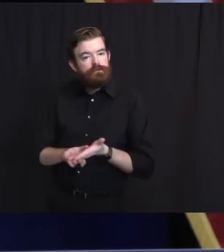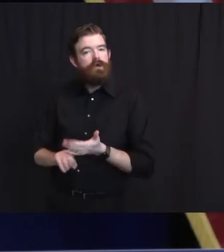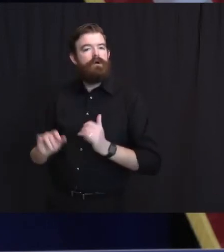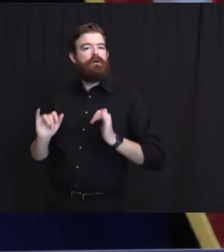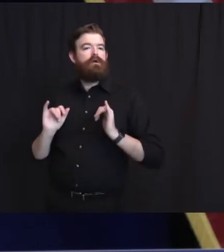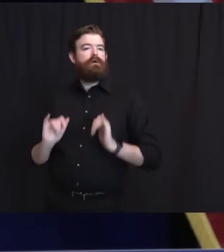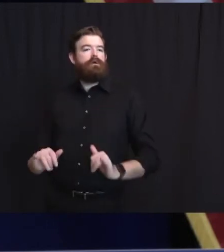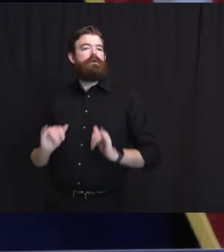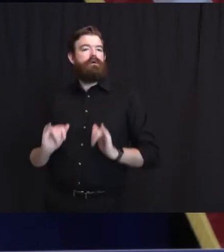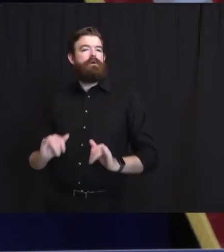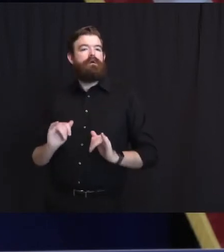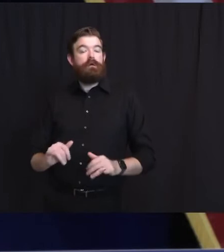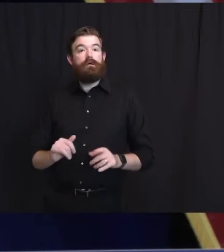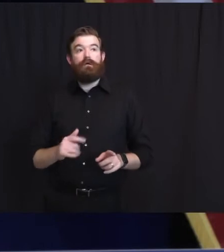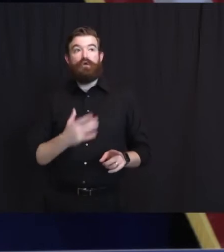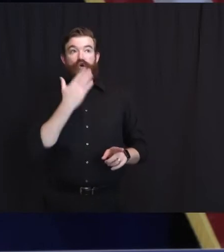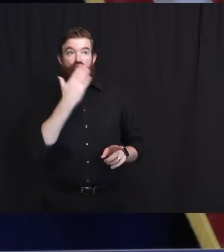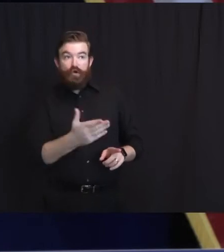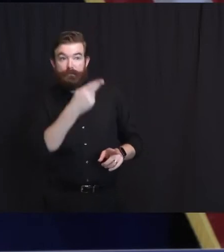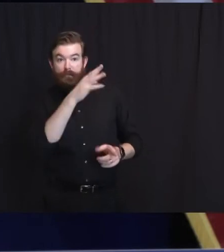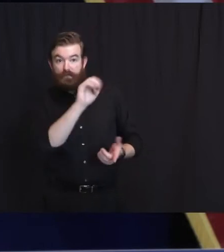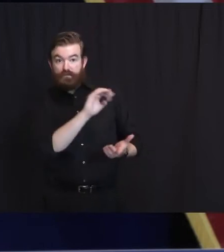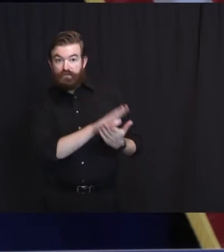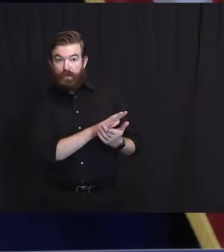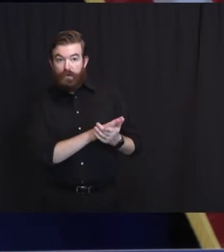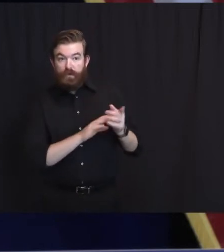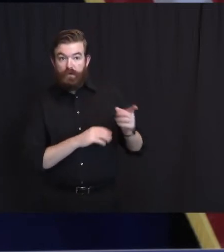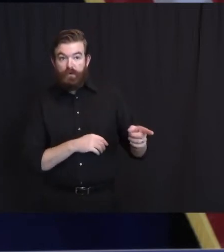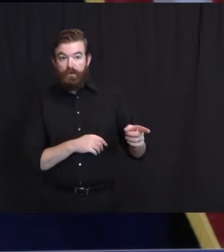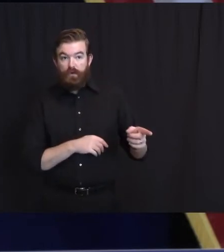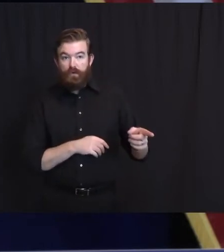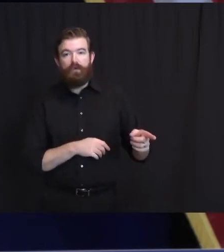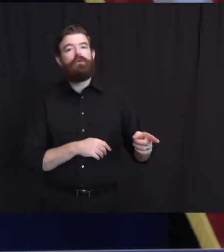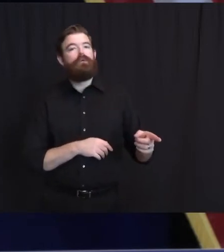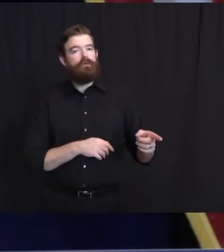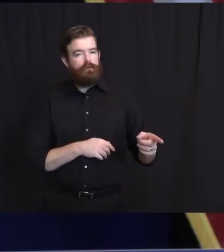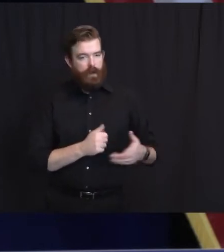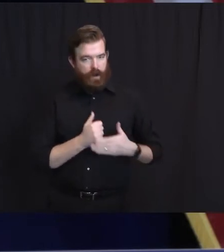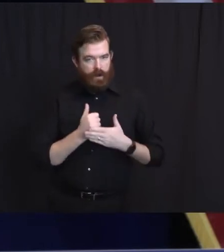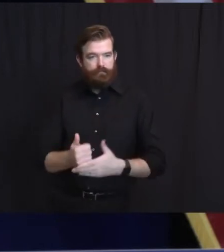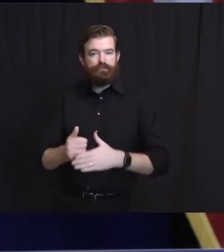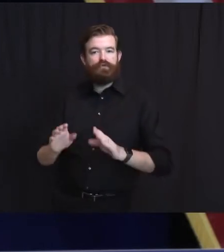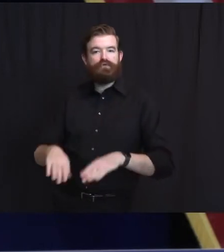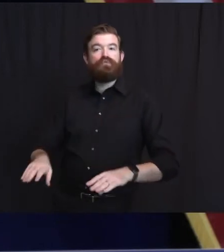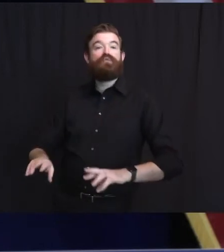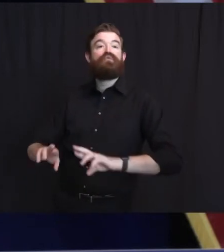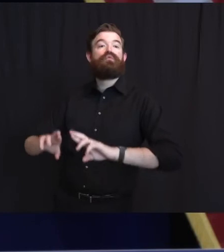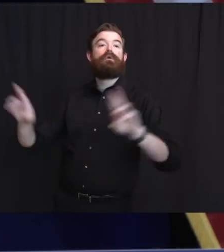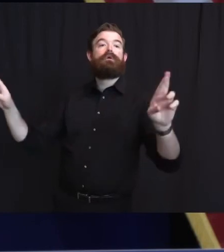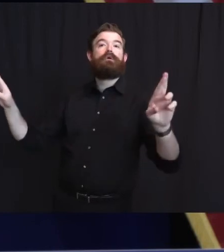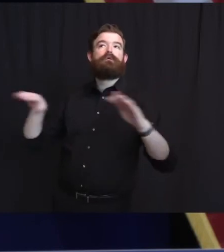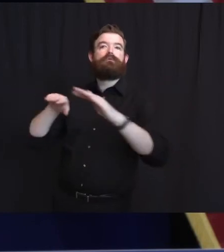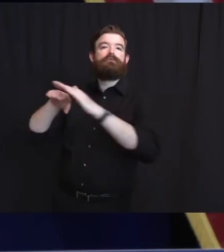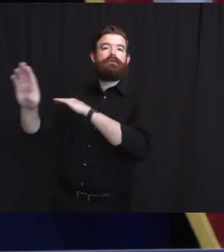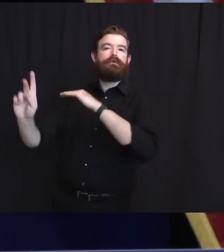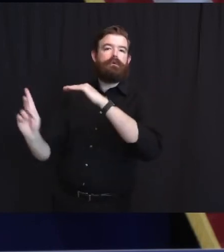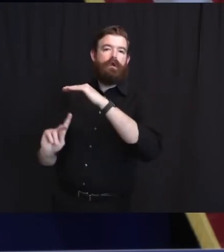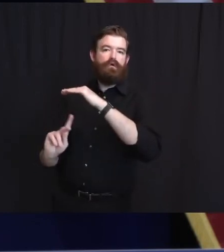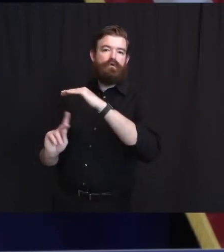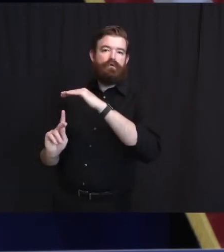is realized almost immediately, with improving preparation for kindergarten and resulting in lower rates of